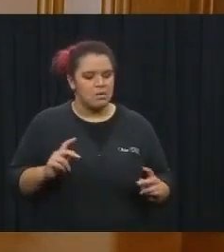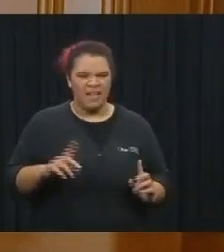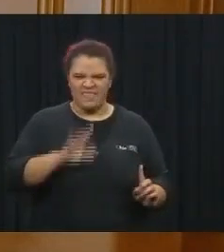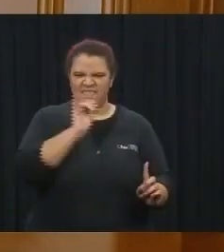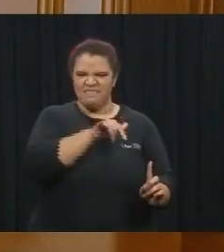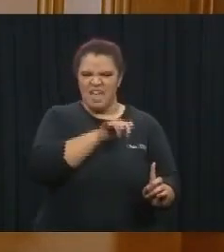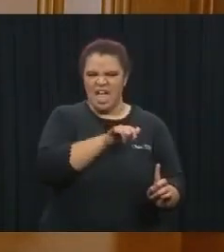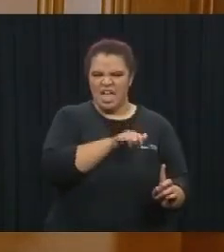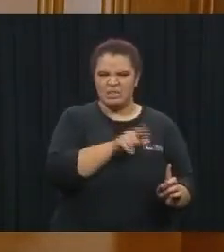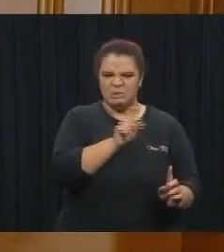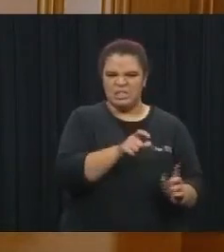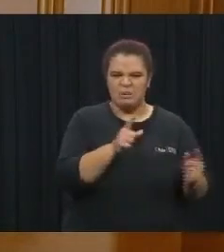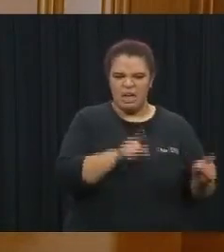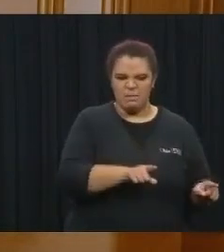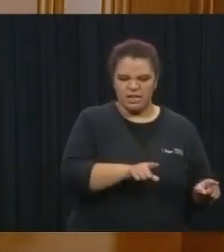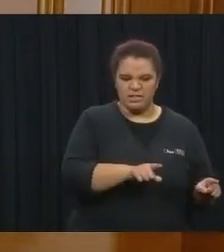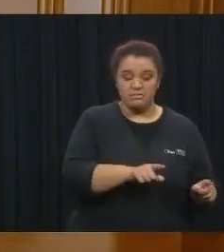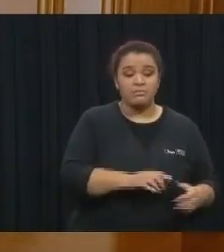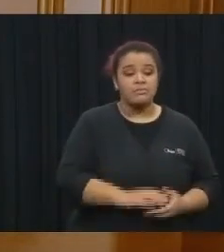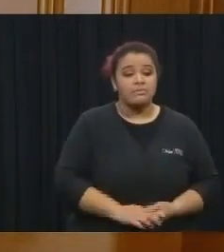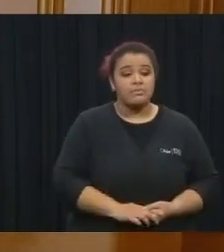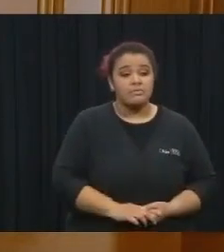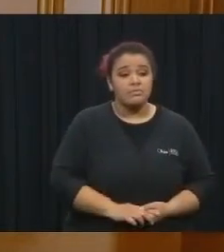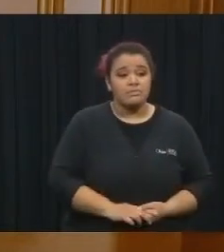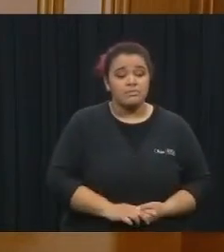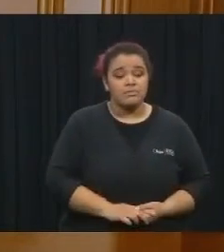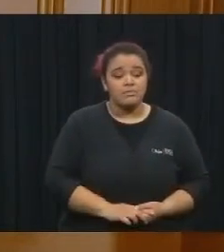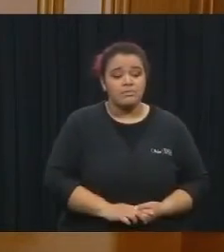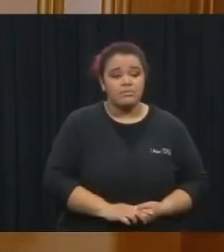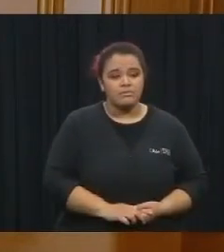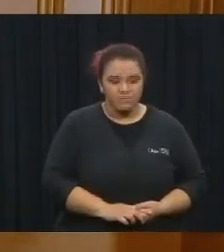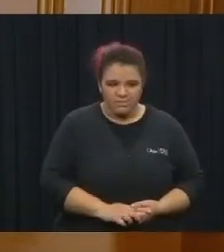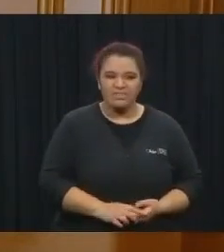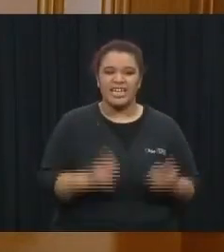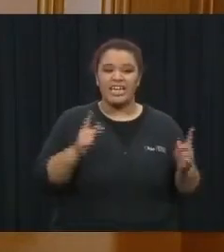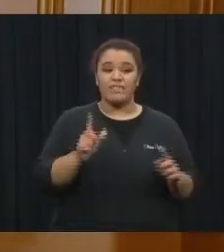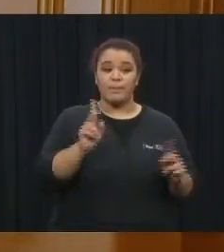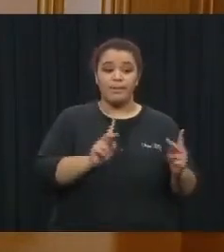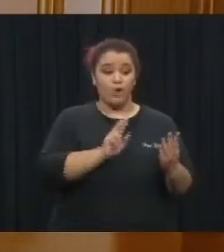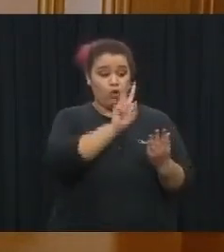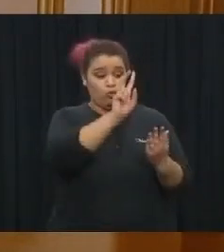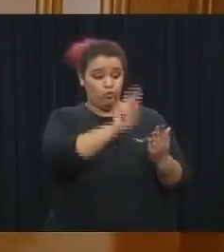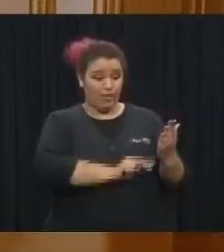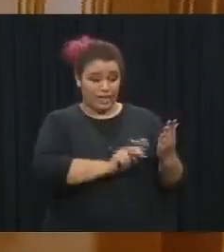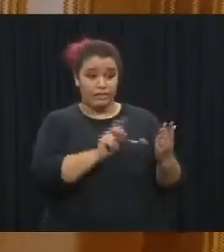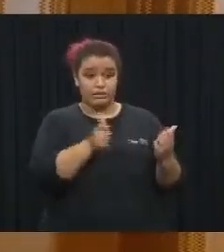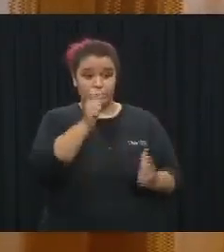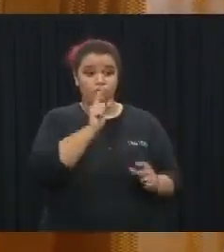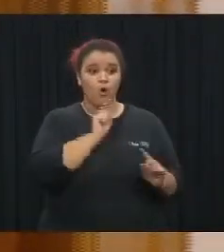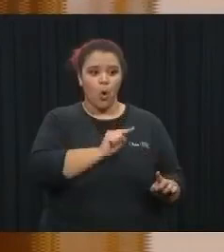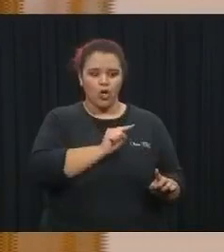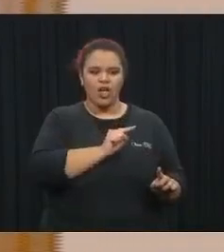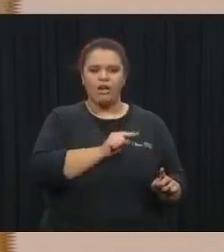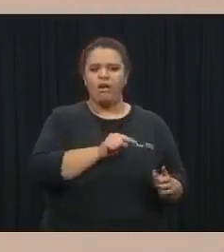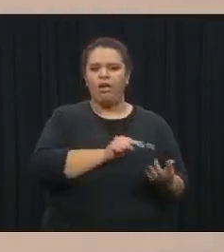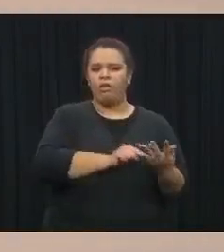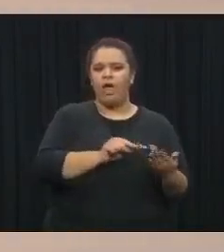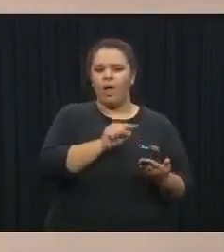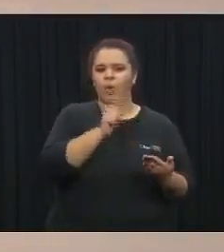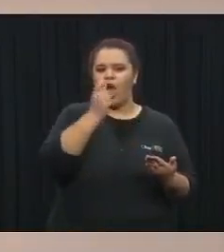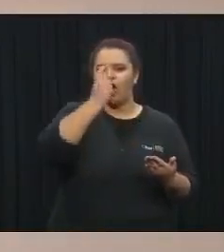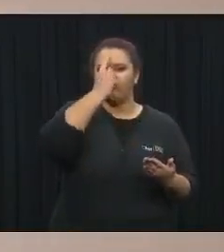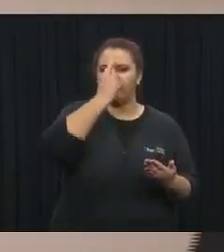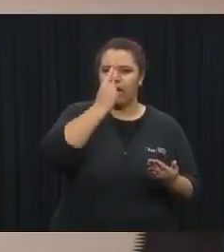if they read it, they're going to have a sense of where they fall. John, you want to add anything to that? No, I would